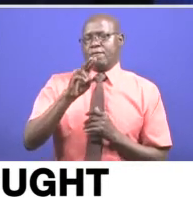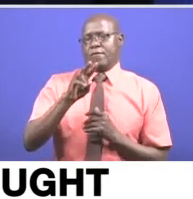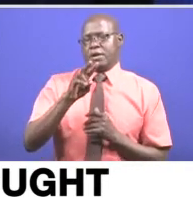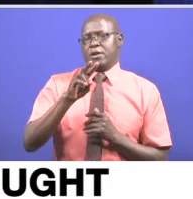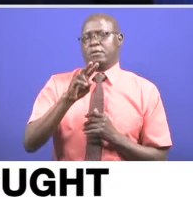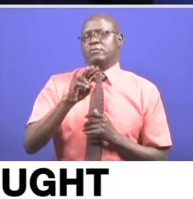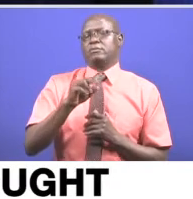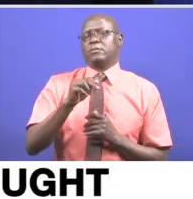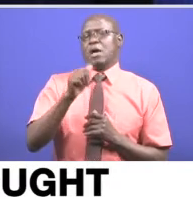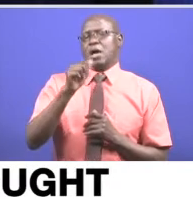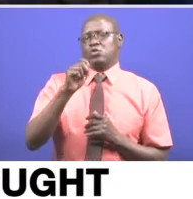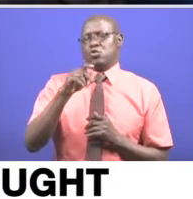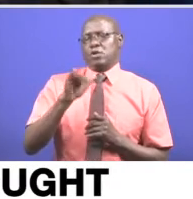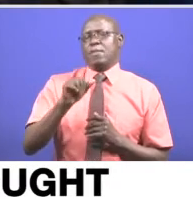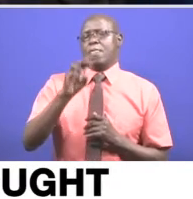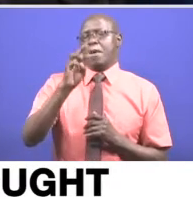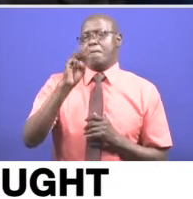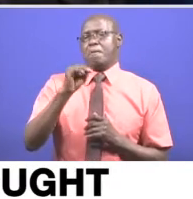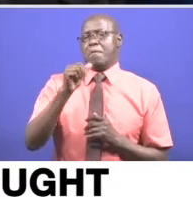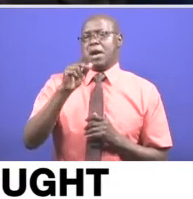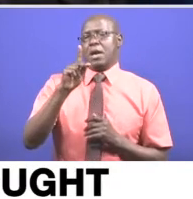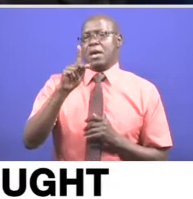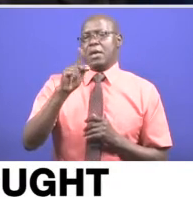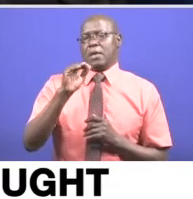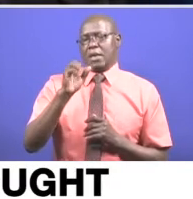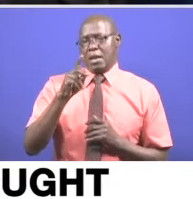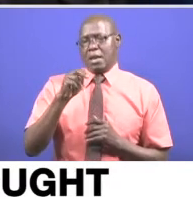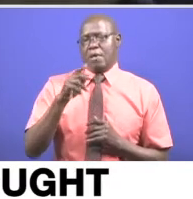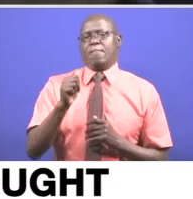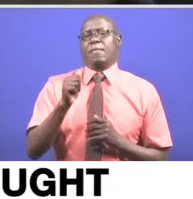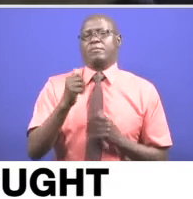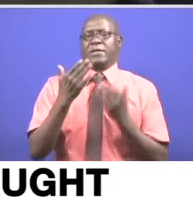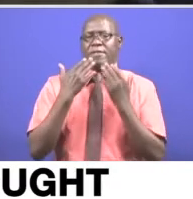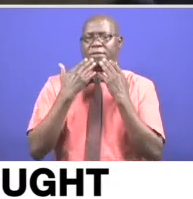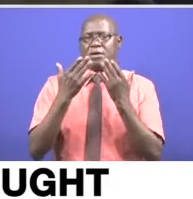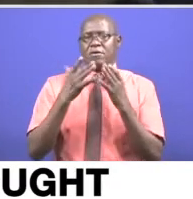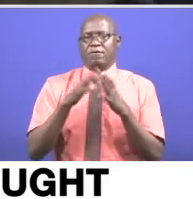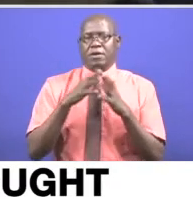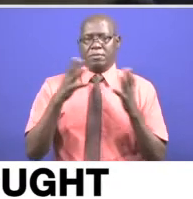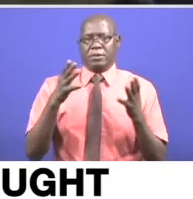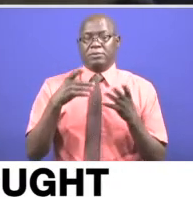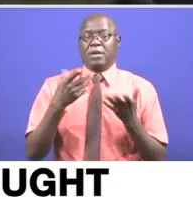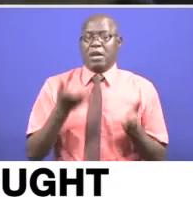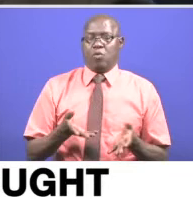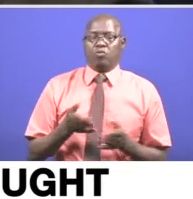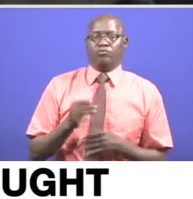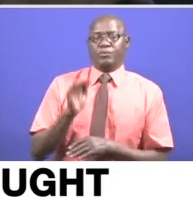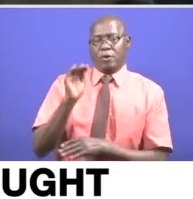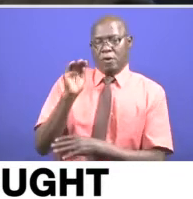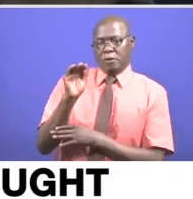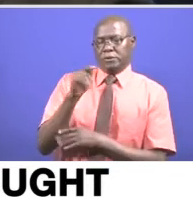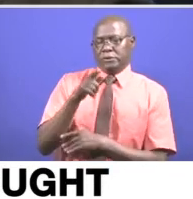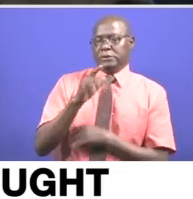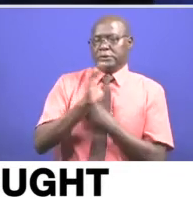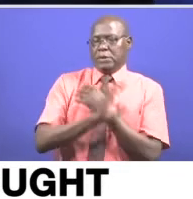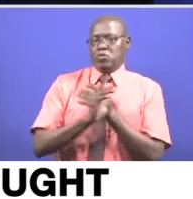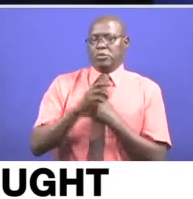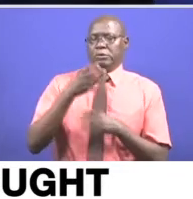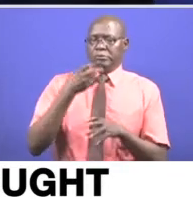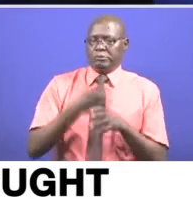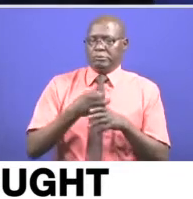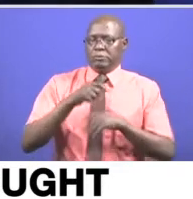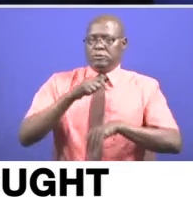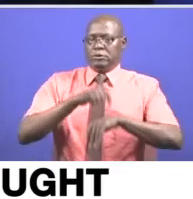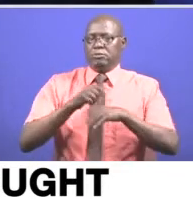to the show, sir. Thank you very much. Yes. And thank you, viewers. This country right now is going through a tough moment just after